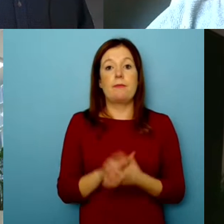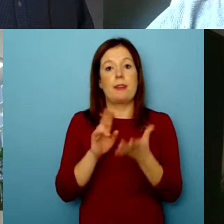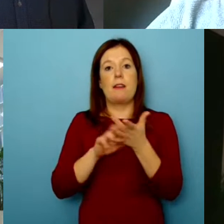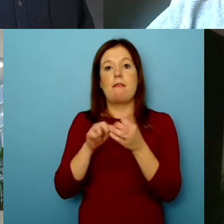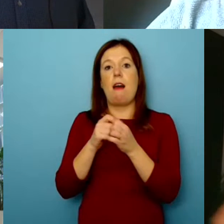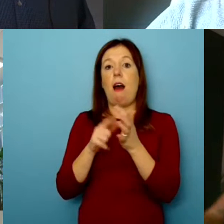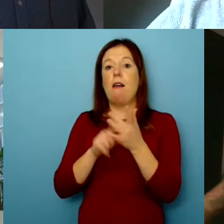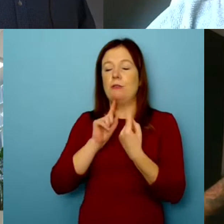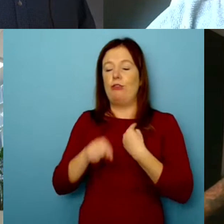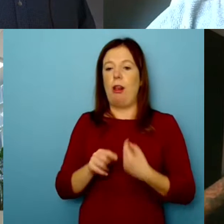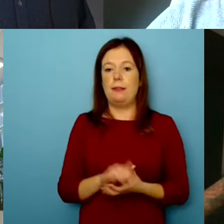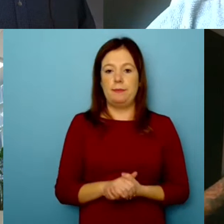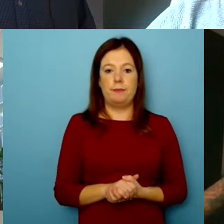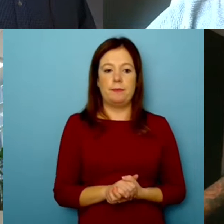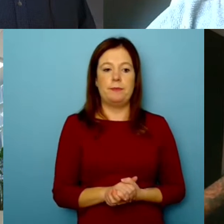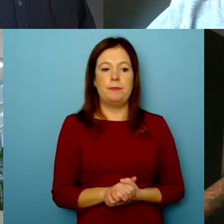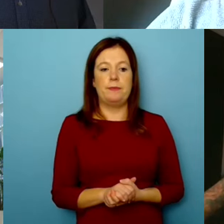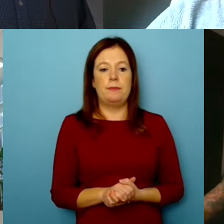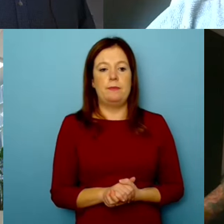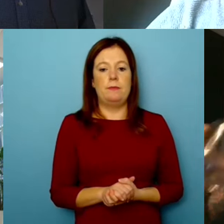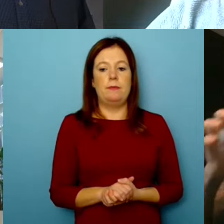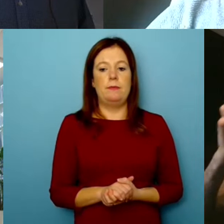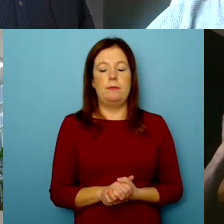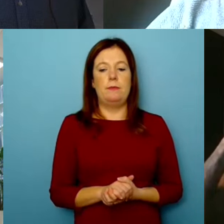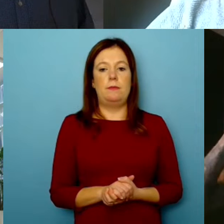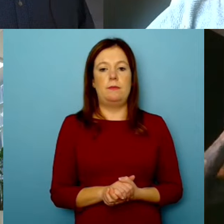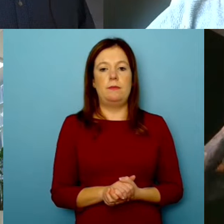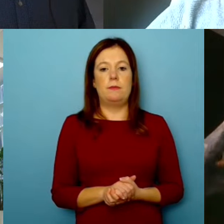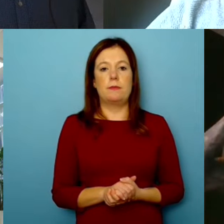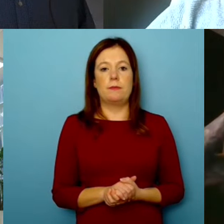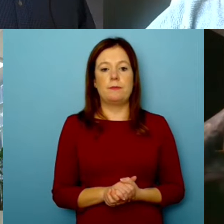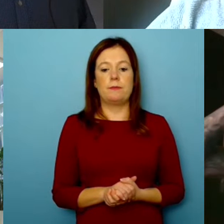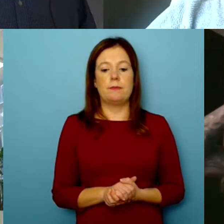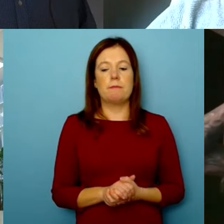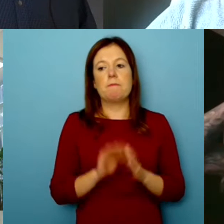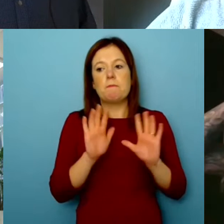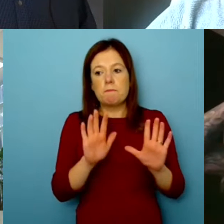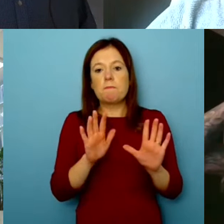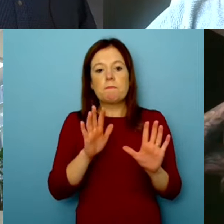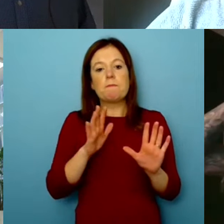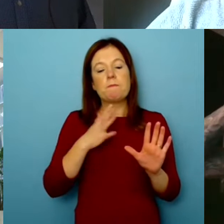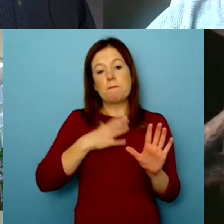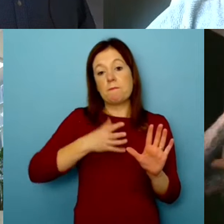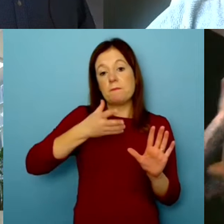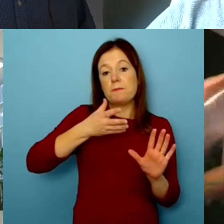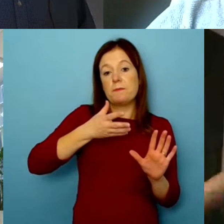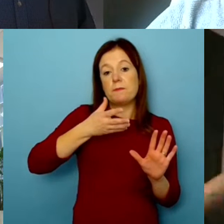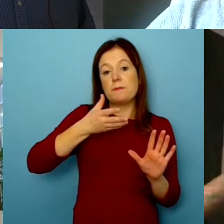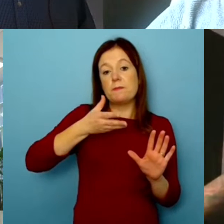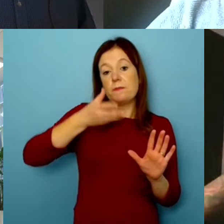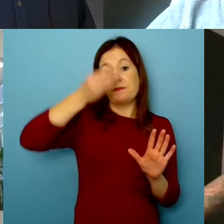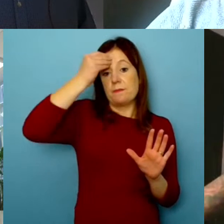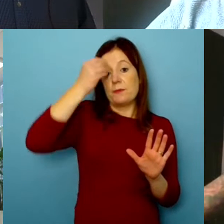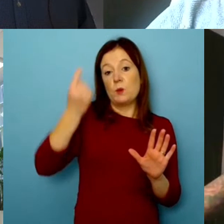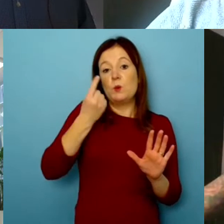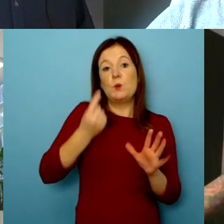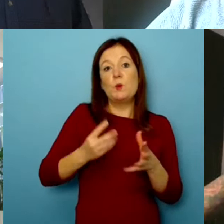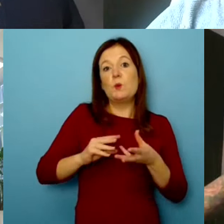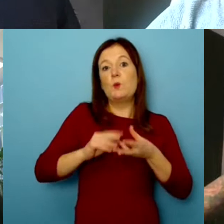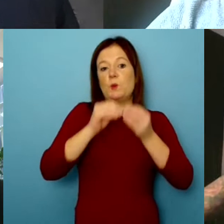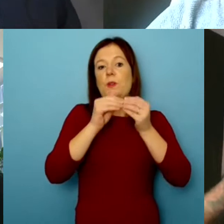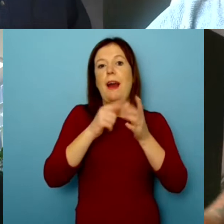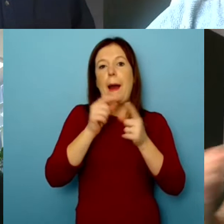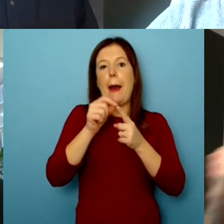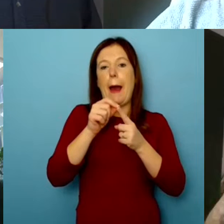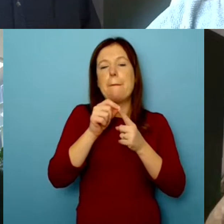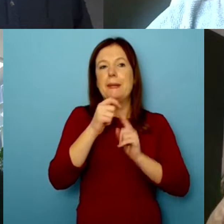and it's probably there's some learning to be done by application authors, I think, as